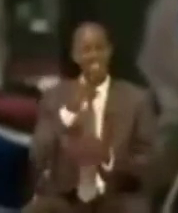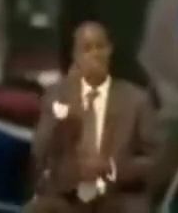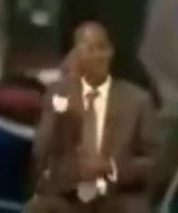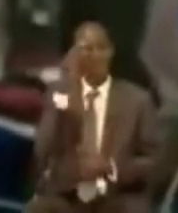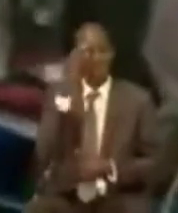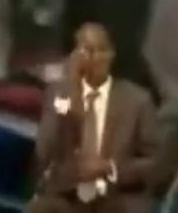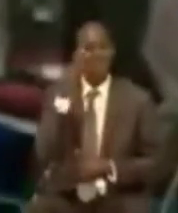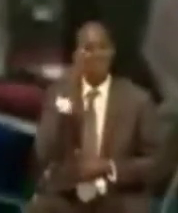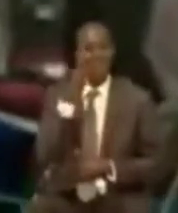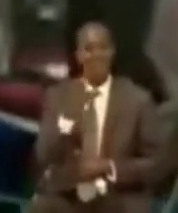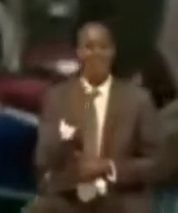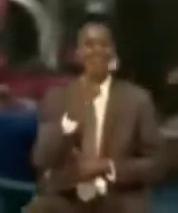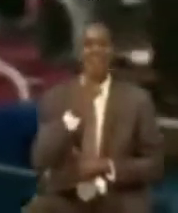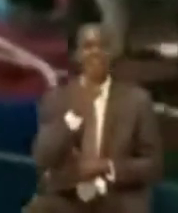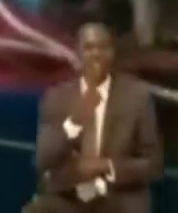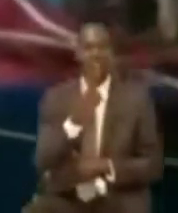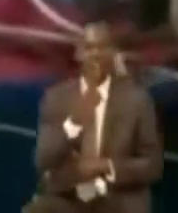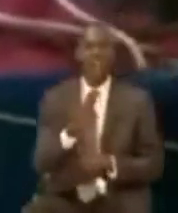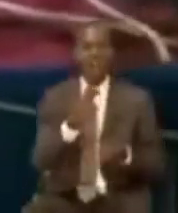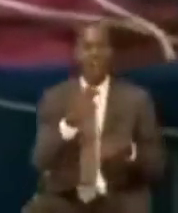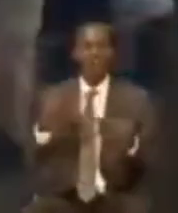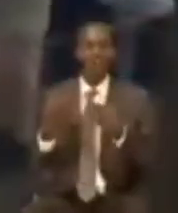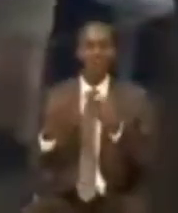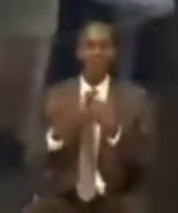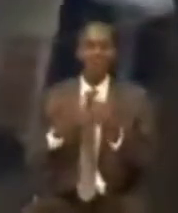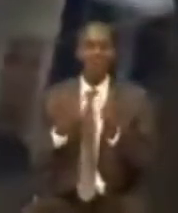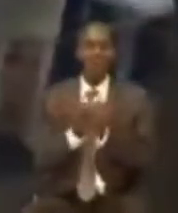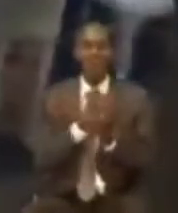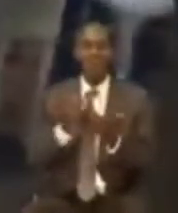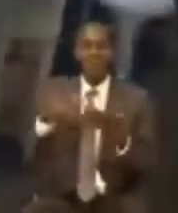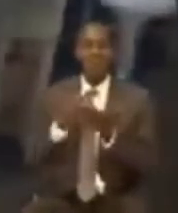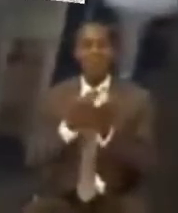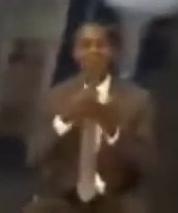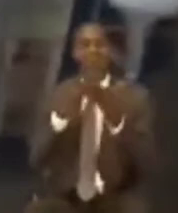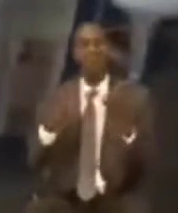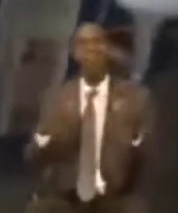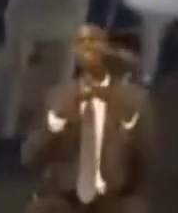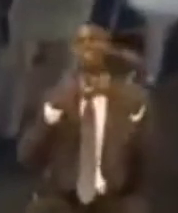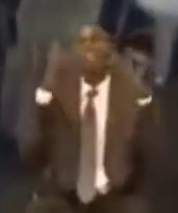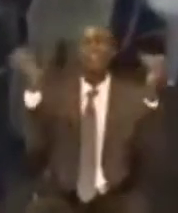with your divine solution, shout hallelujah!